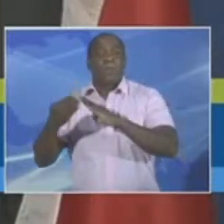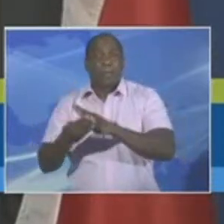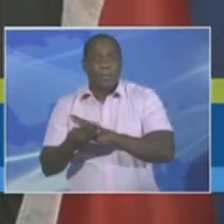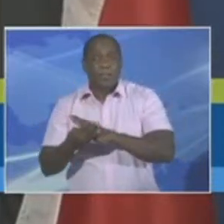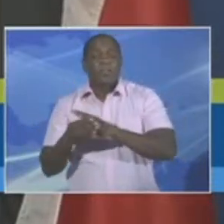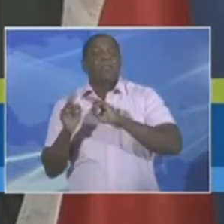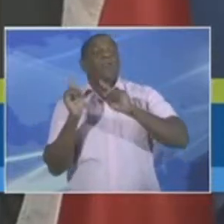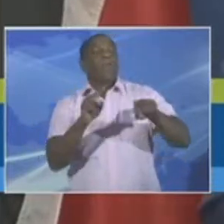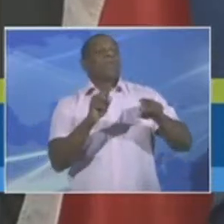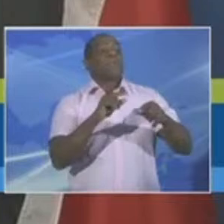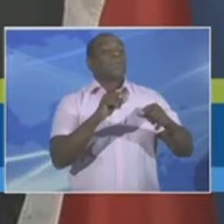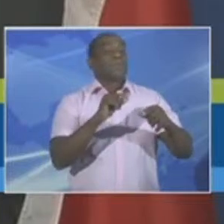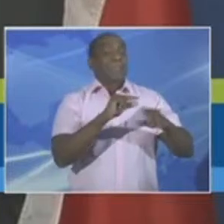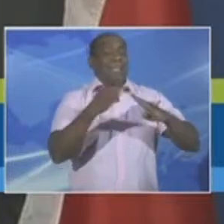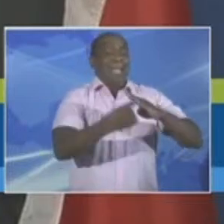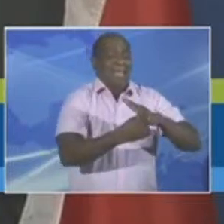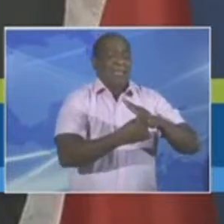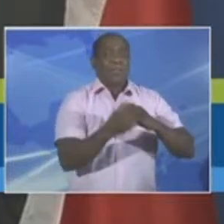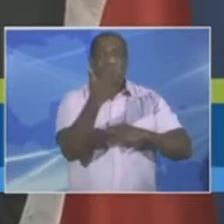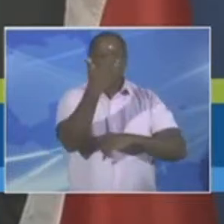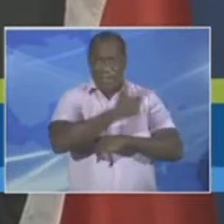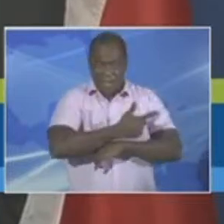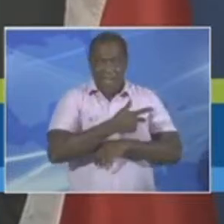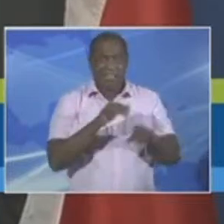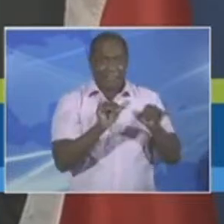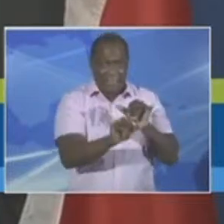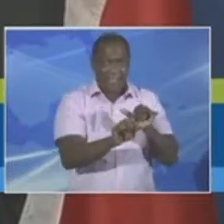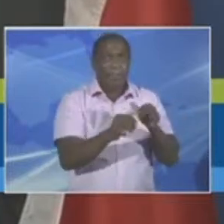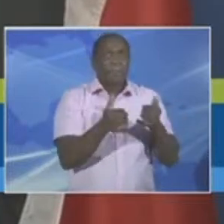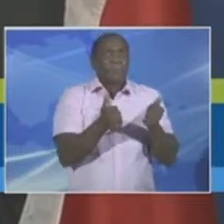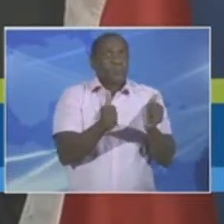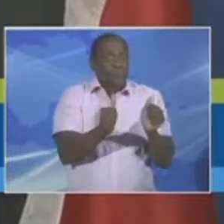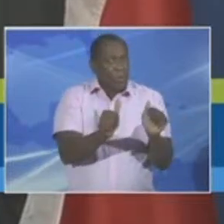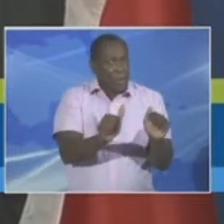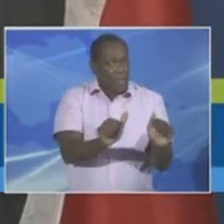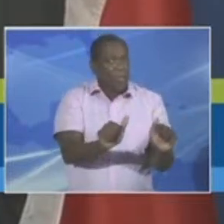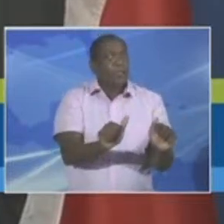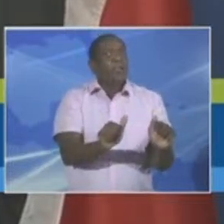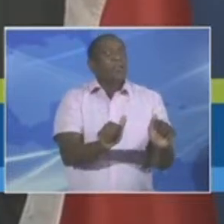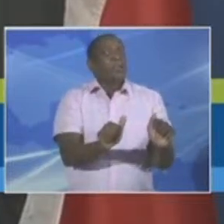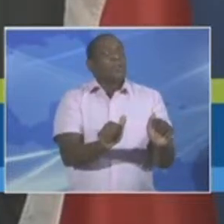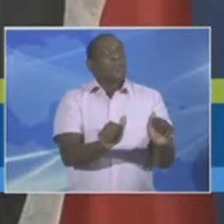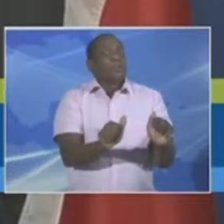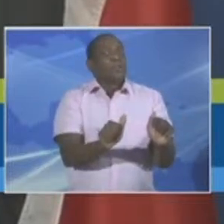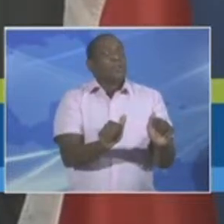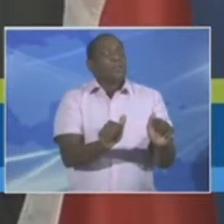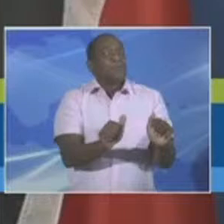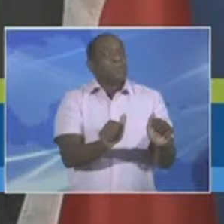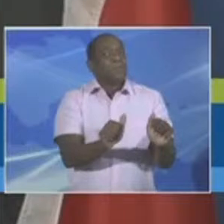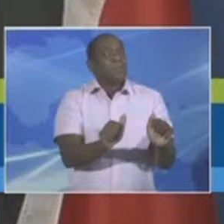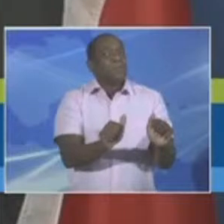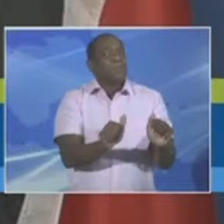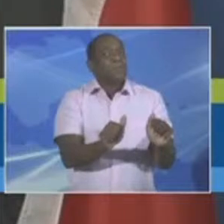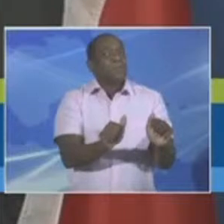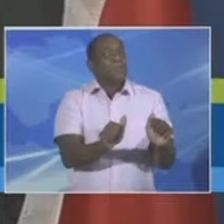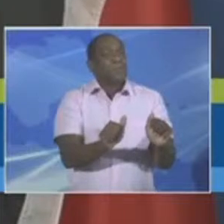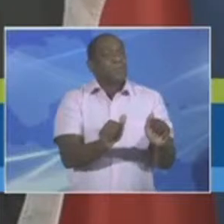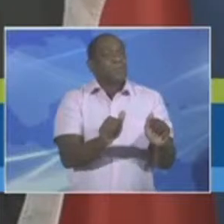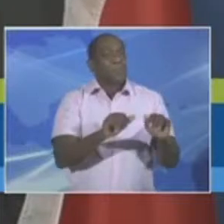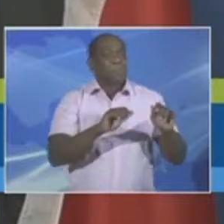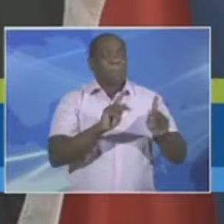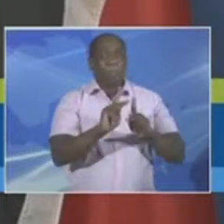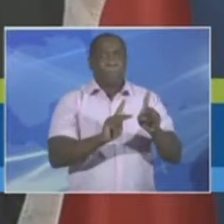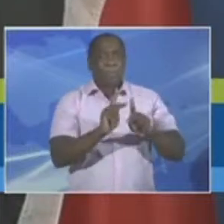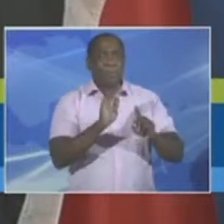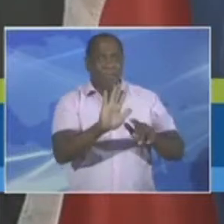spent 3 days in Guyana seeking to part the population that was going at each other's